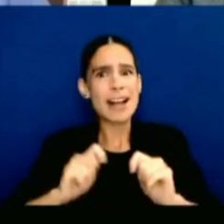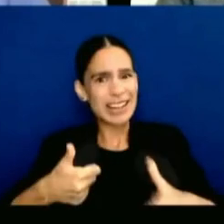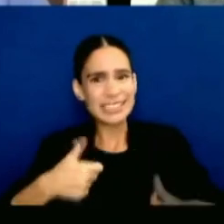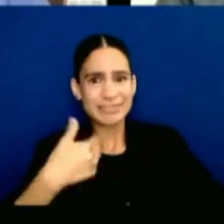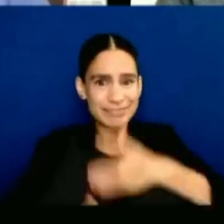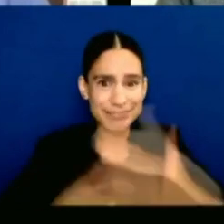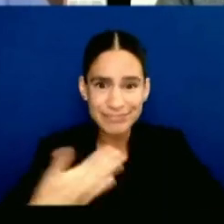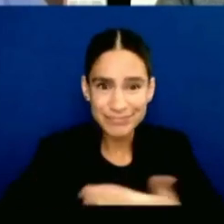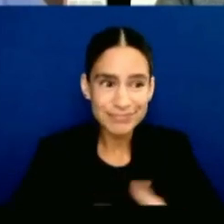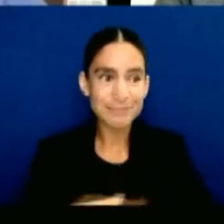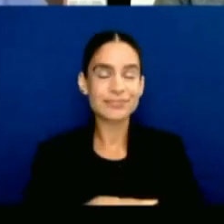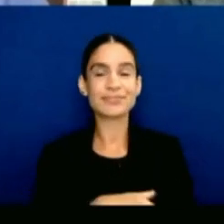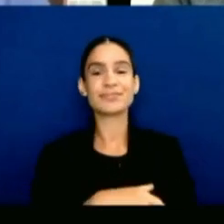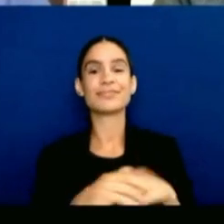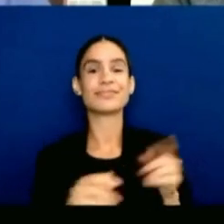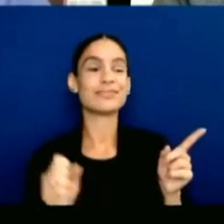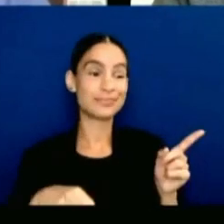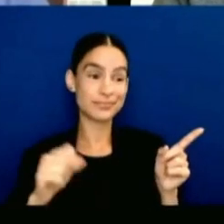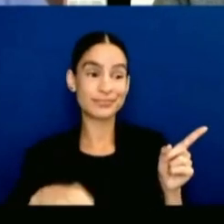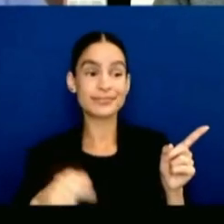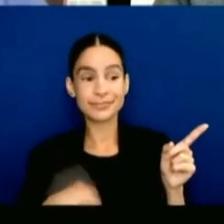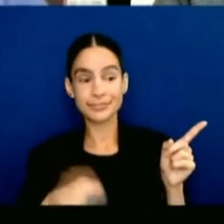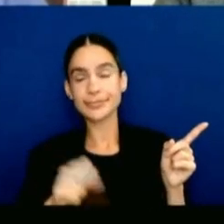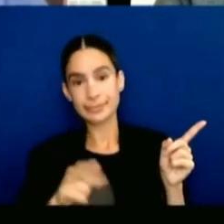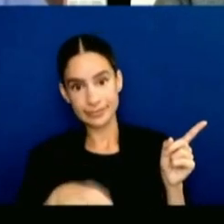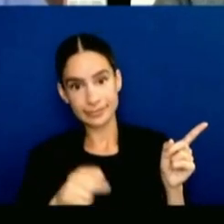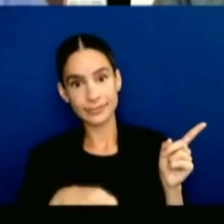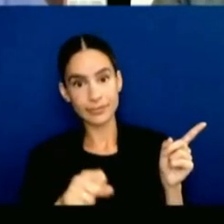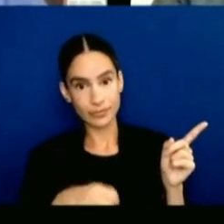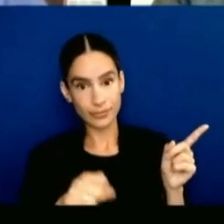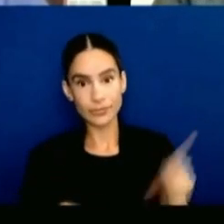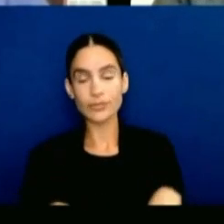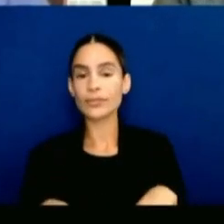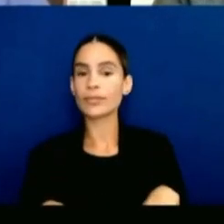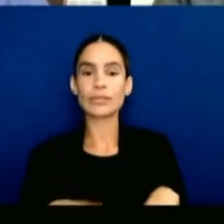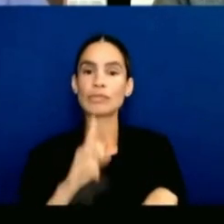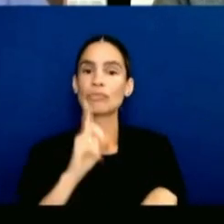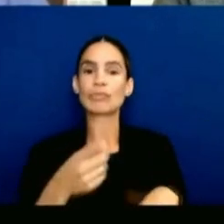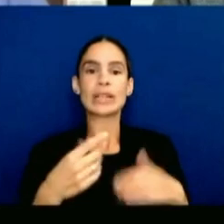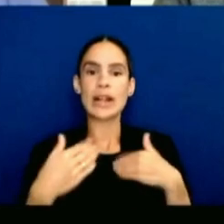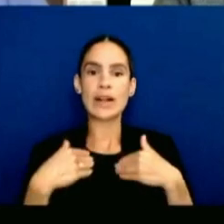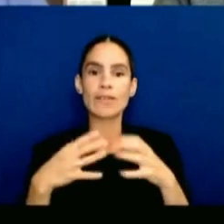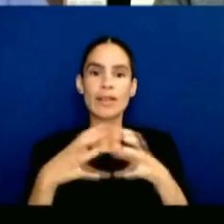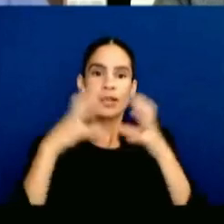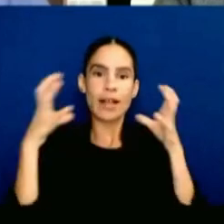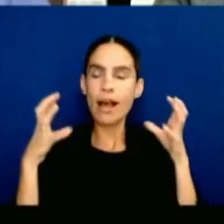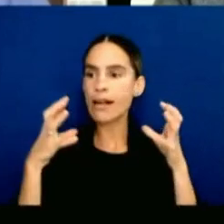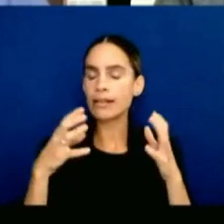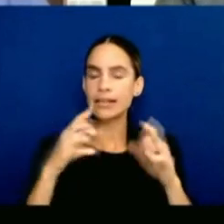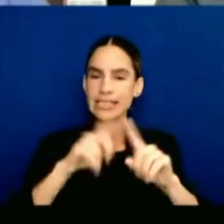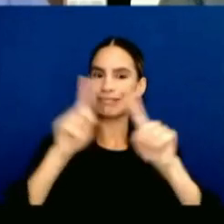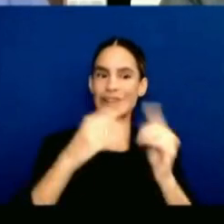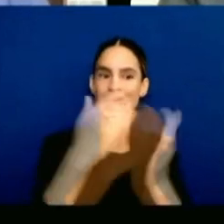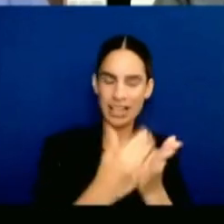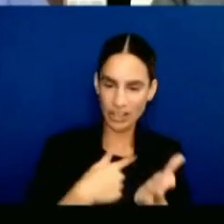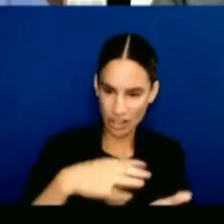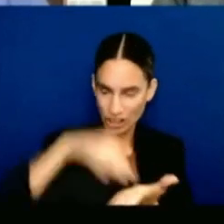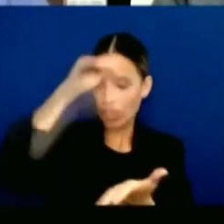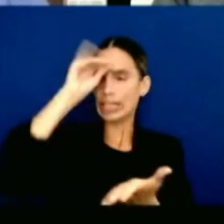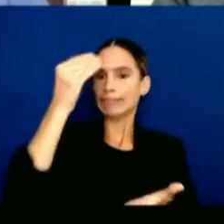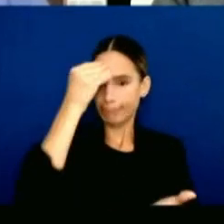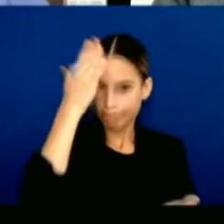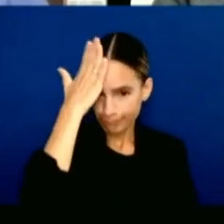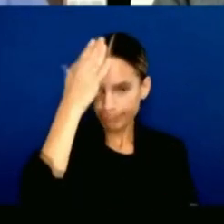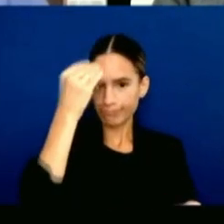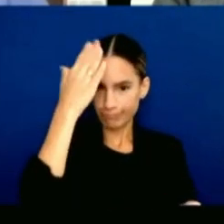spin-offs of that that are important. We have to make sure now that, you know, when we locked down, and we didn't lock down